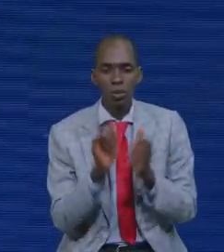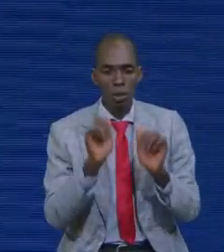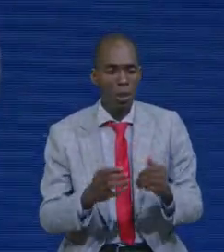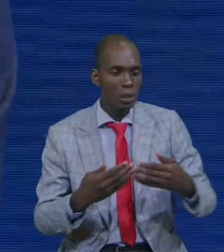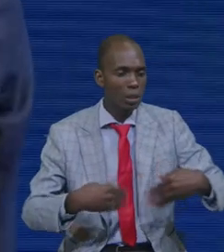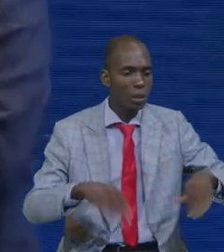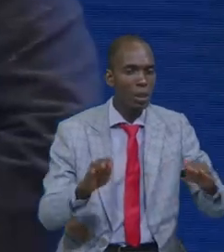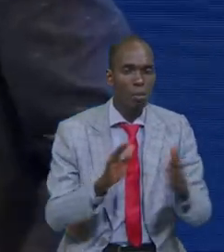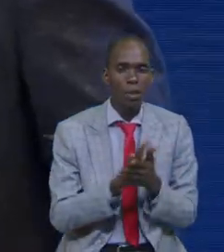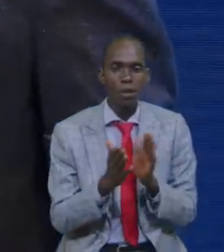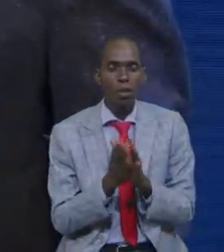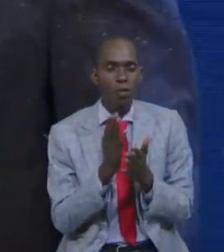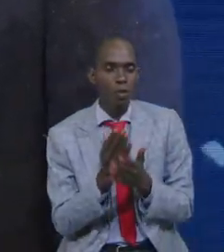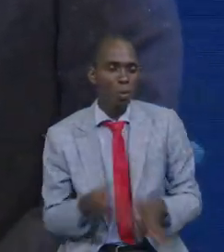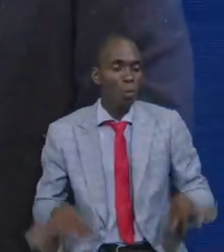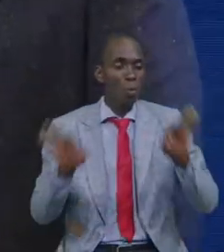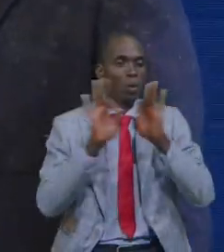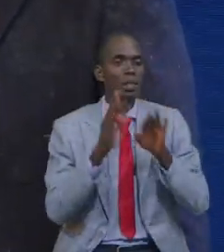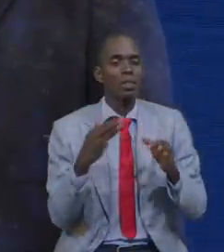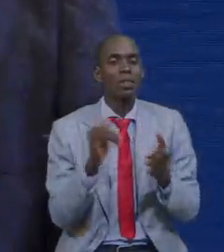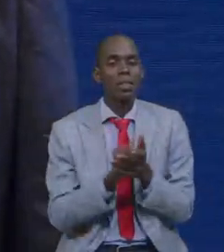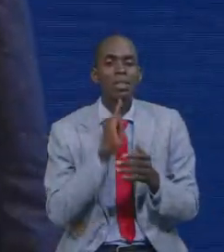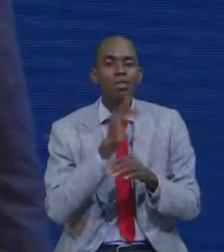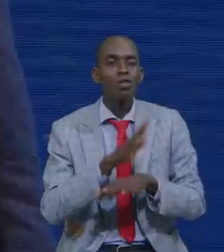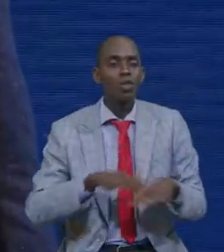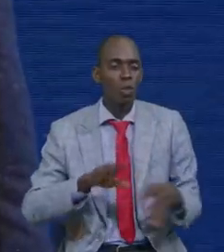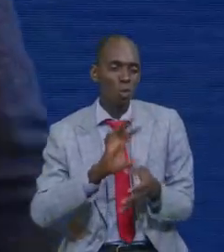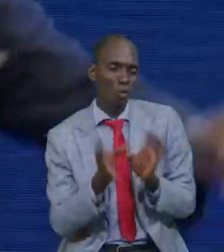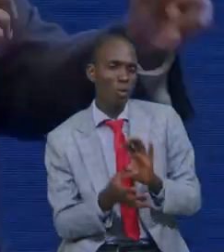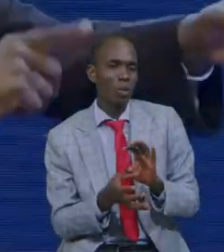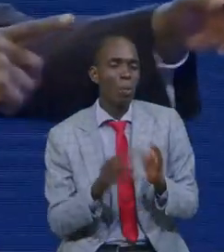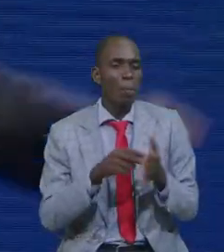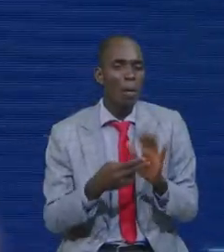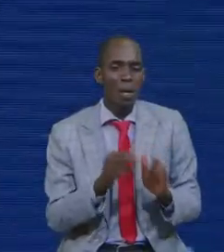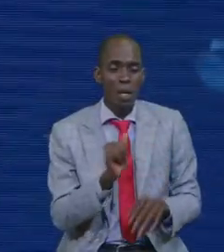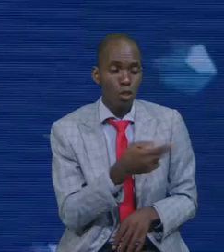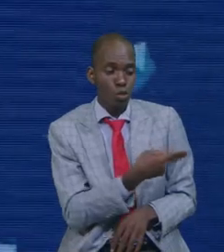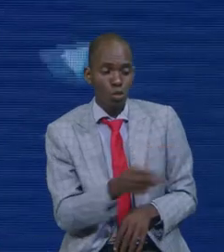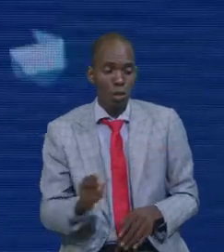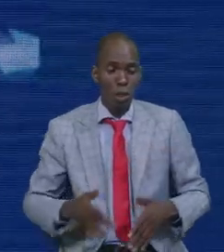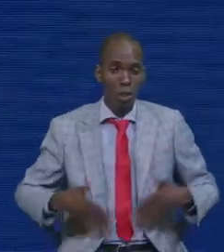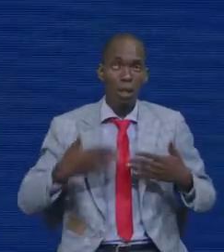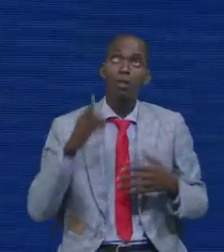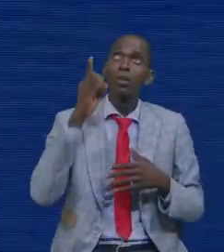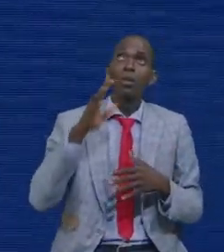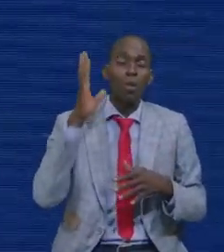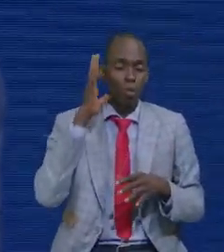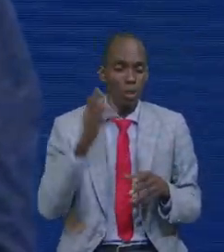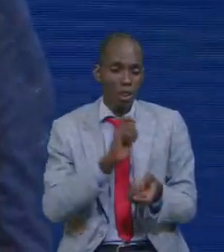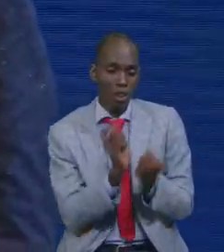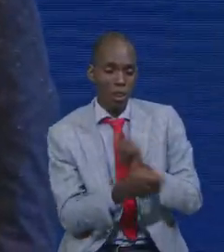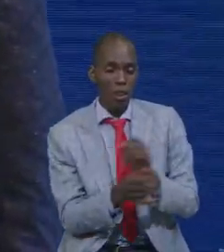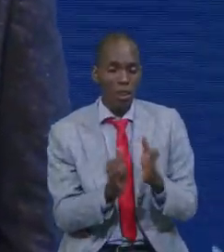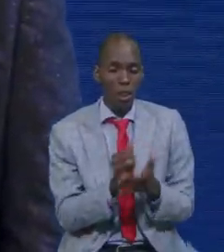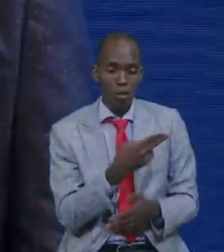become worthy. That's the conversion. A useless life. The Lord will take that useless life tonight.